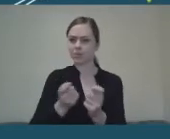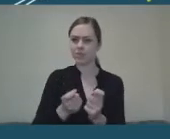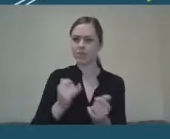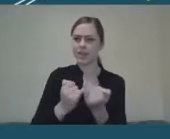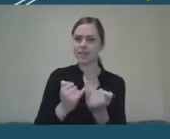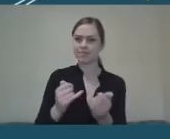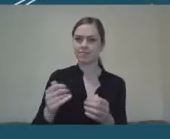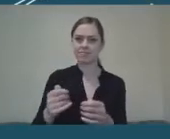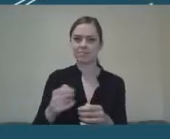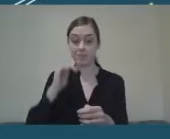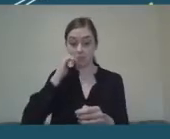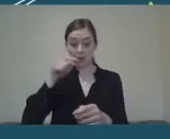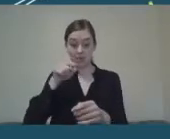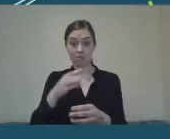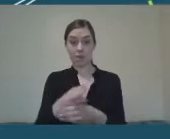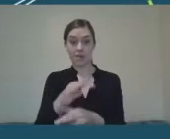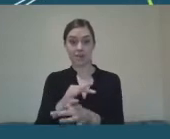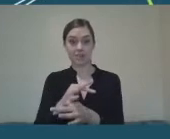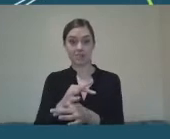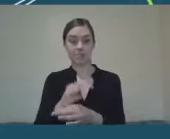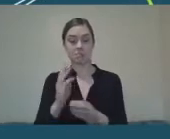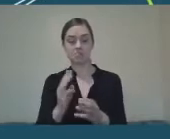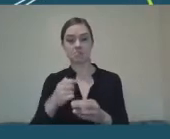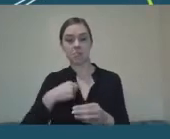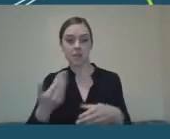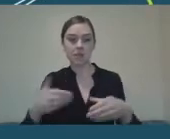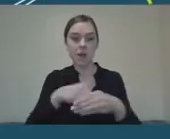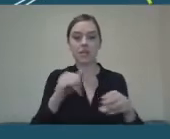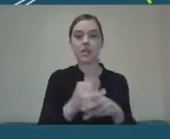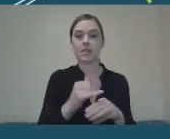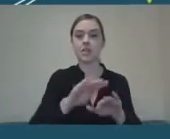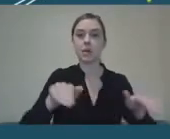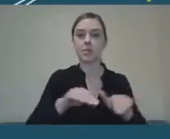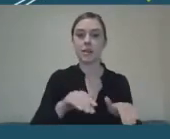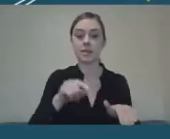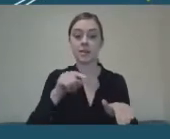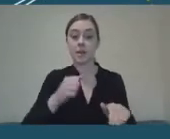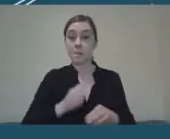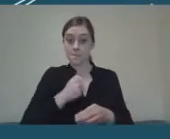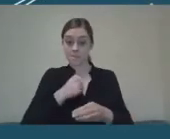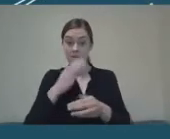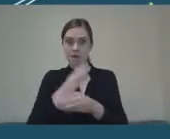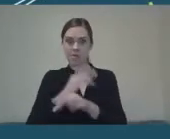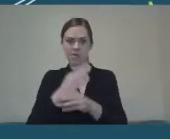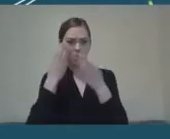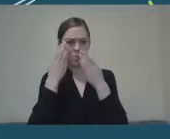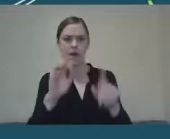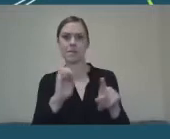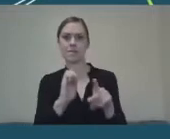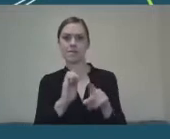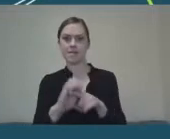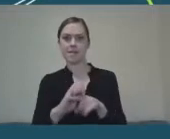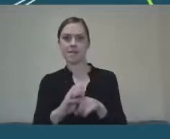them that I got involved in swimming. They were brave enough not to let what other people were